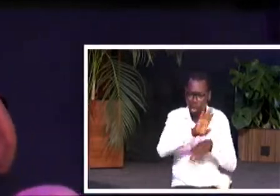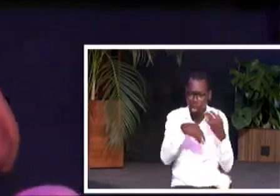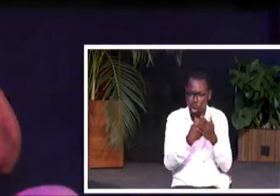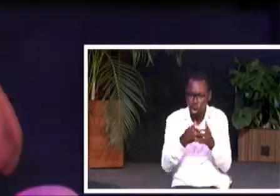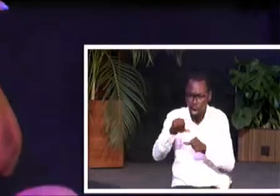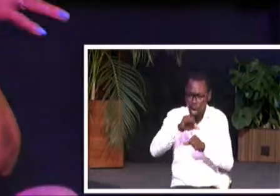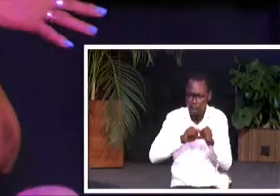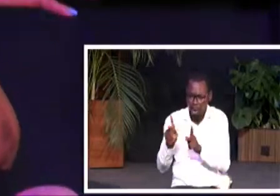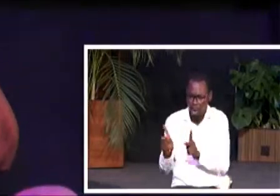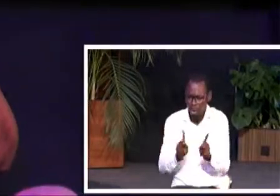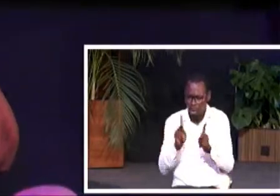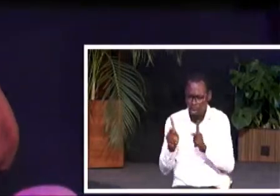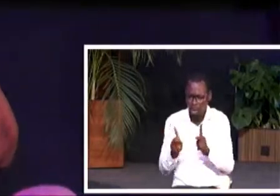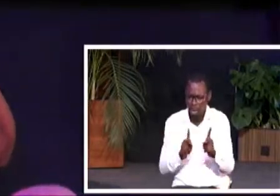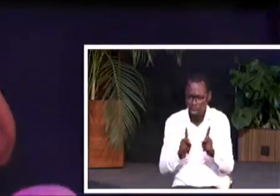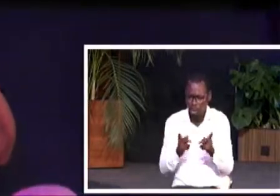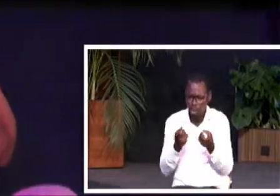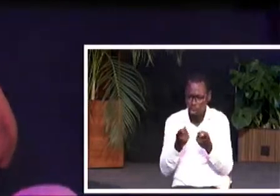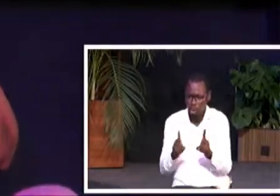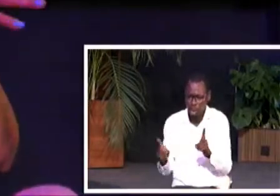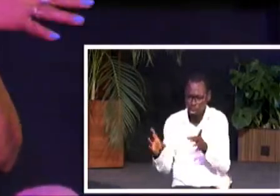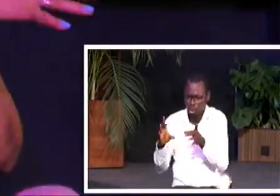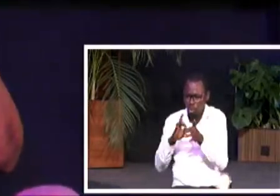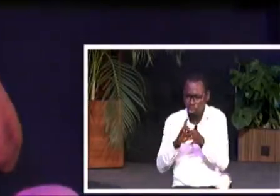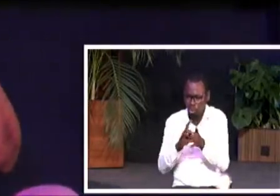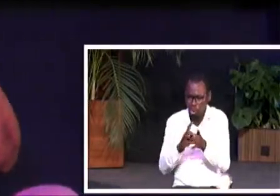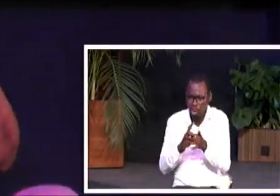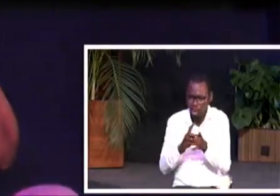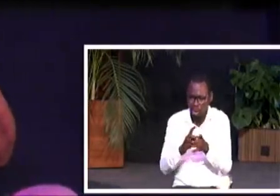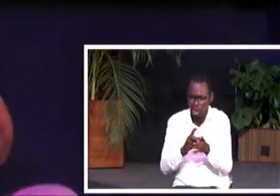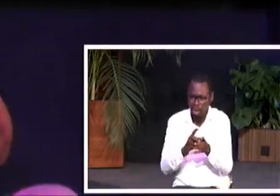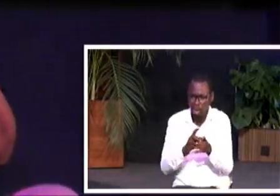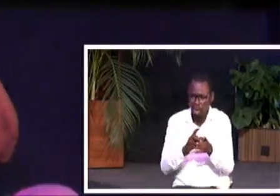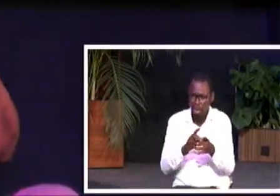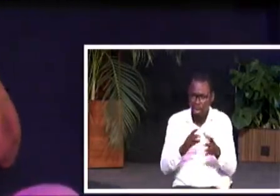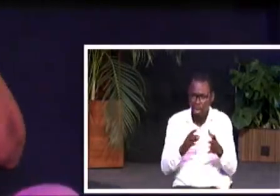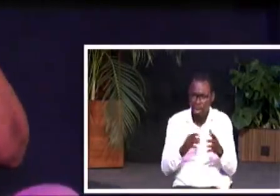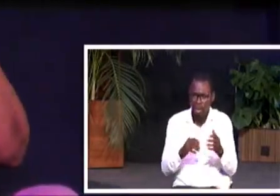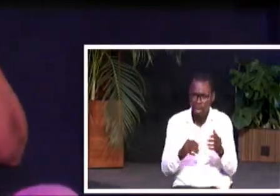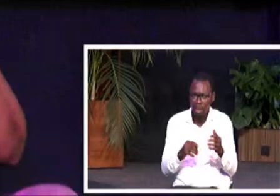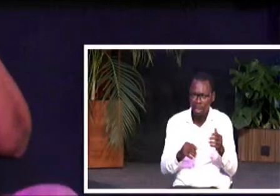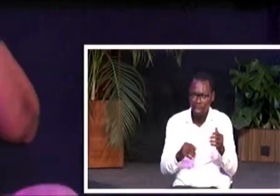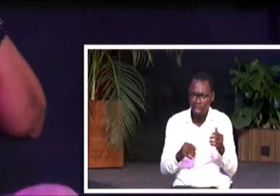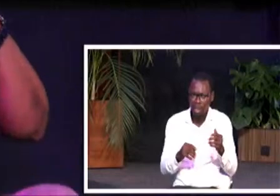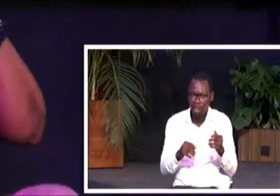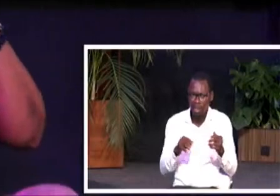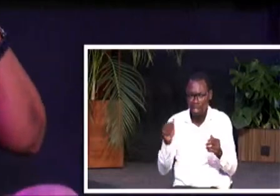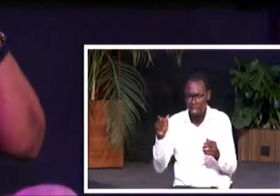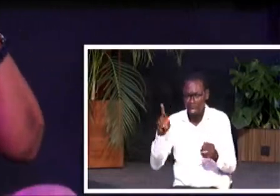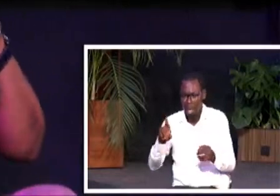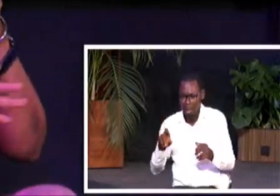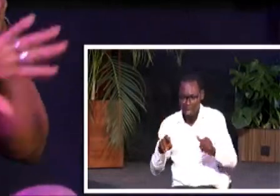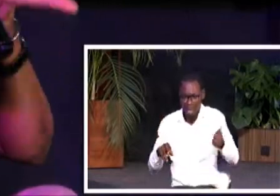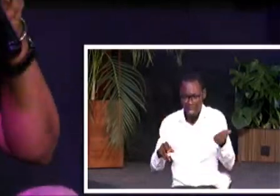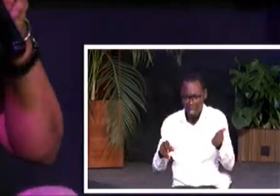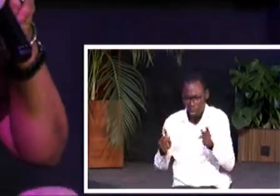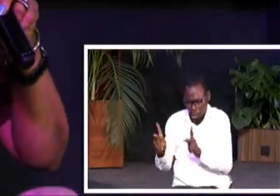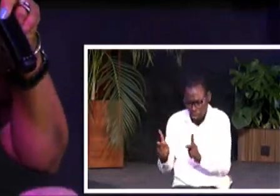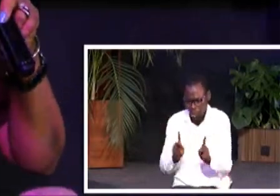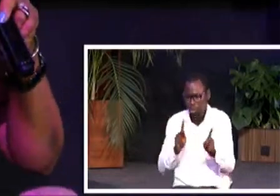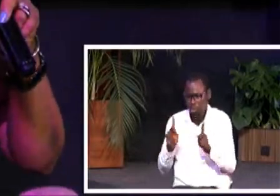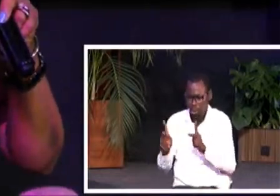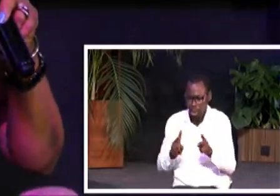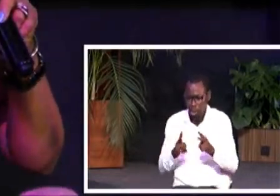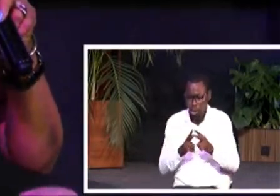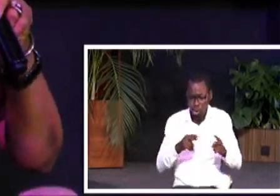know when I said when you combine AI and influencer and all that, you plan. So you are